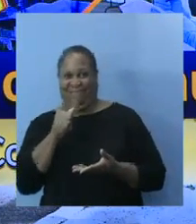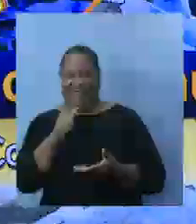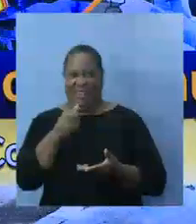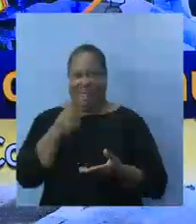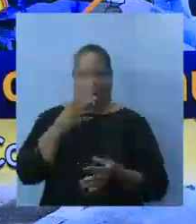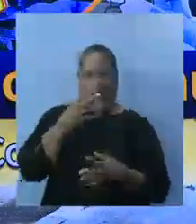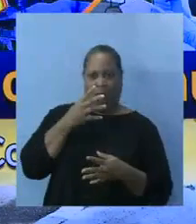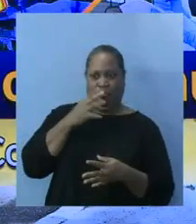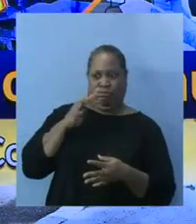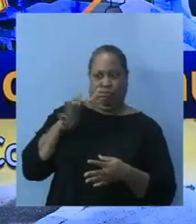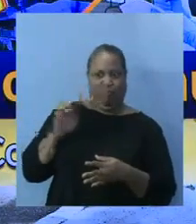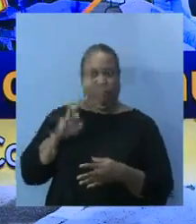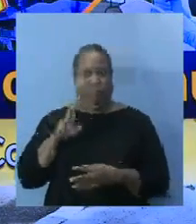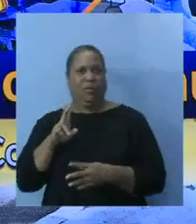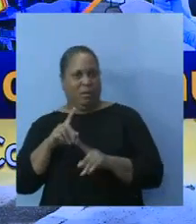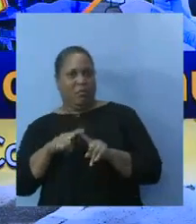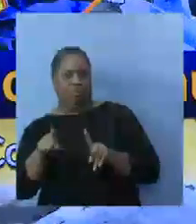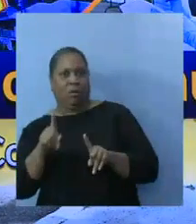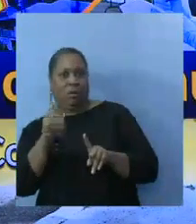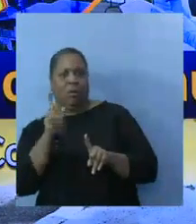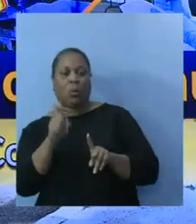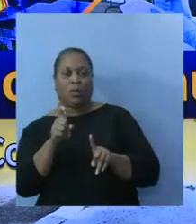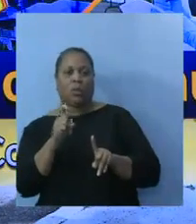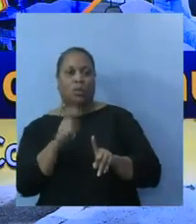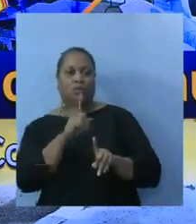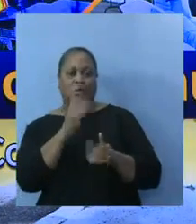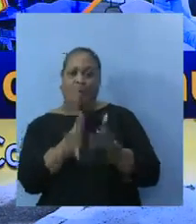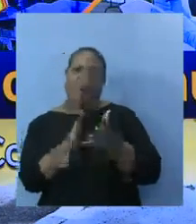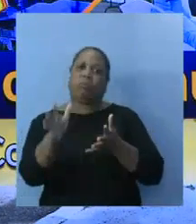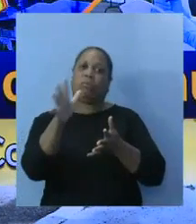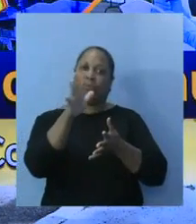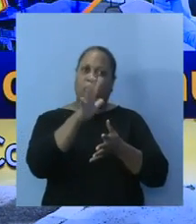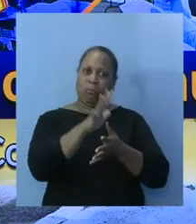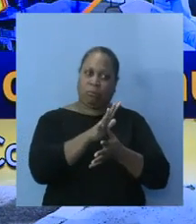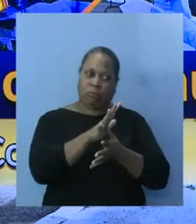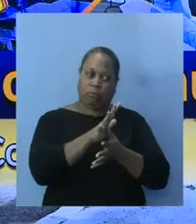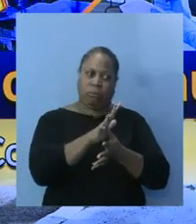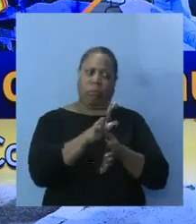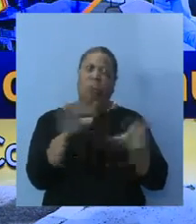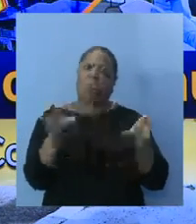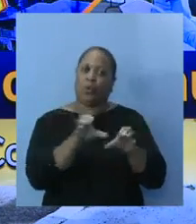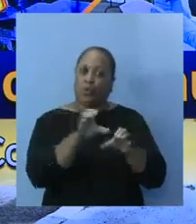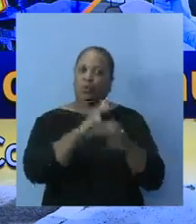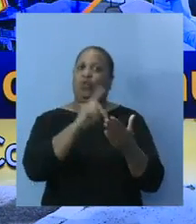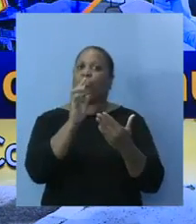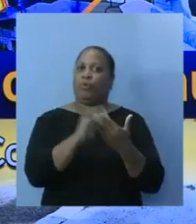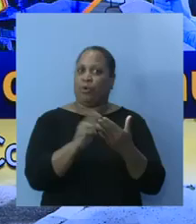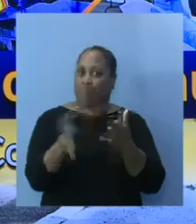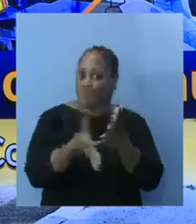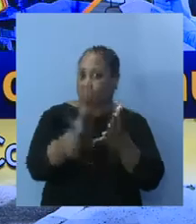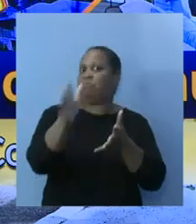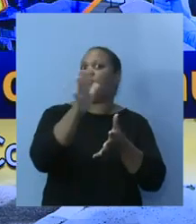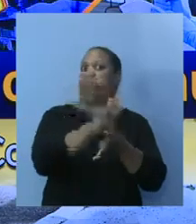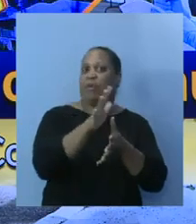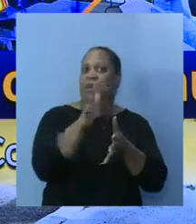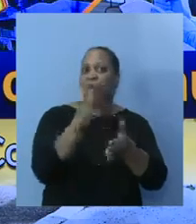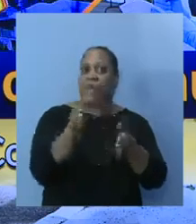it's just the priority has to be to make sure that we can keep up the vaccination program and accelerate the vaccination program.